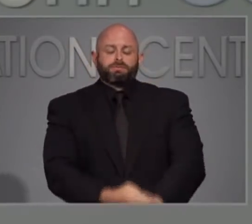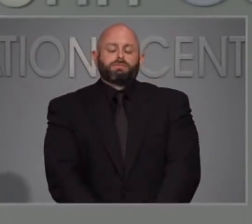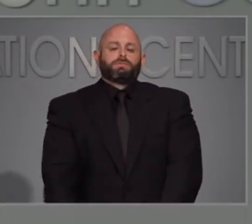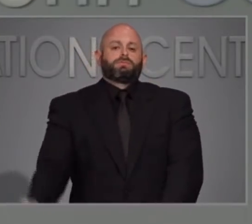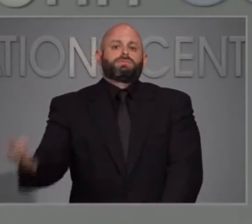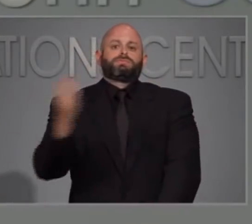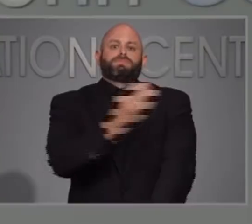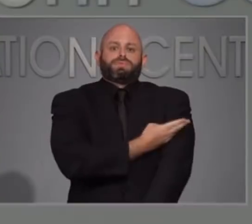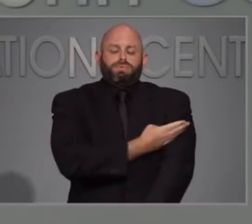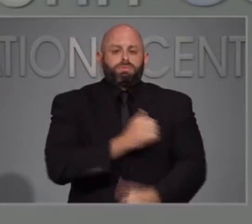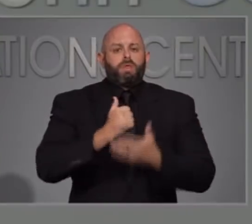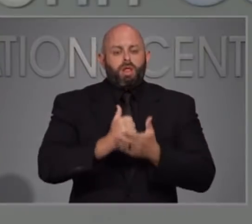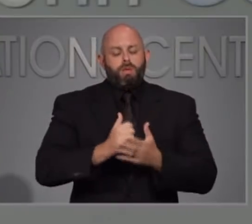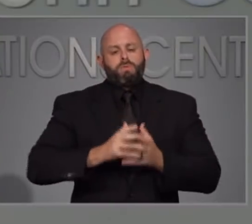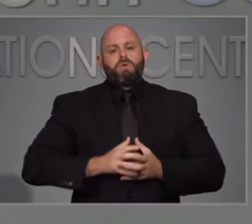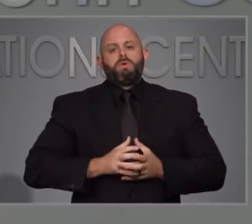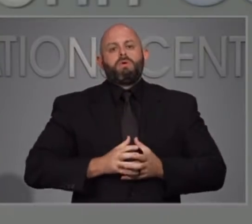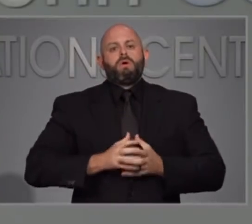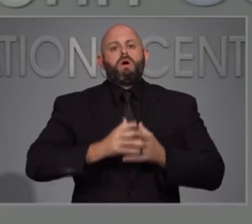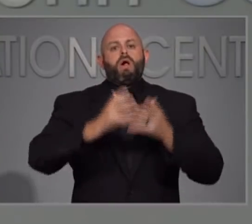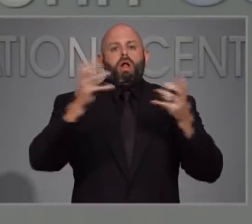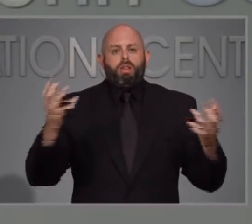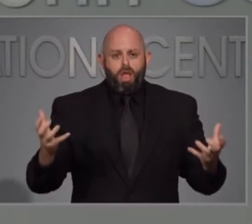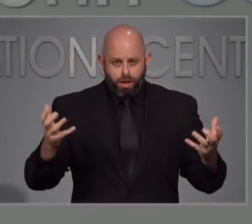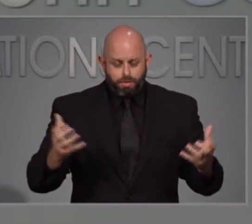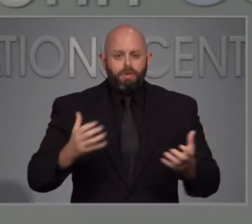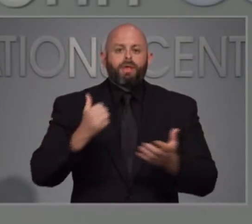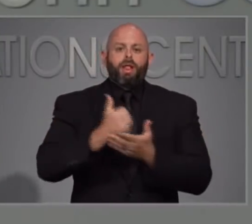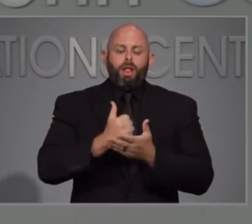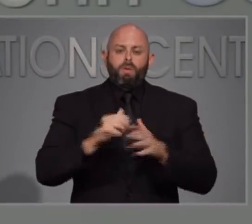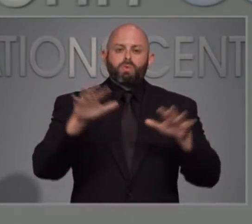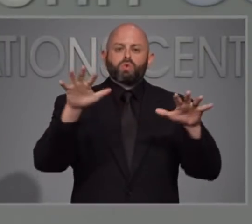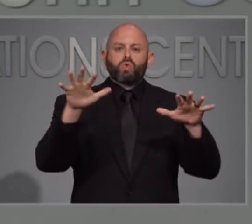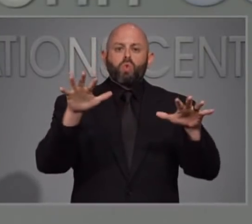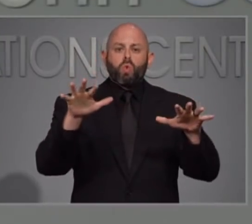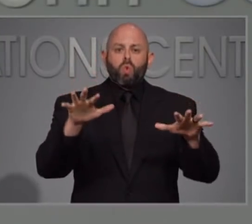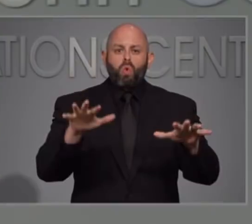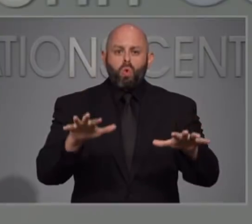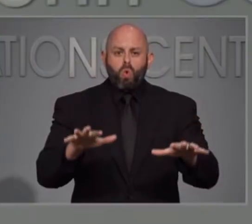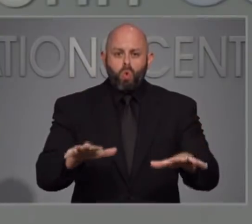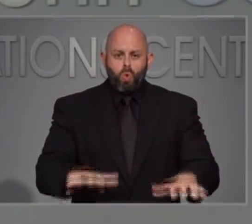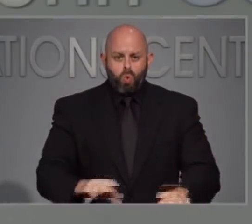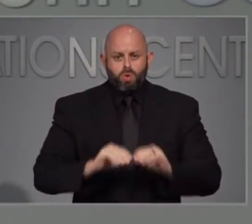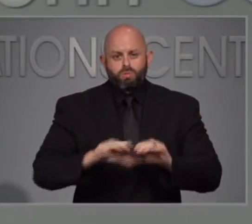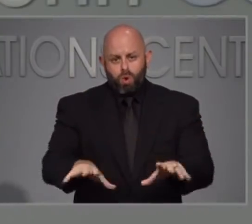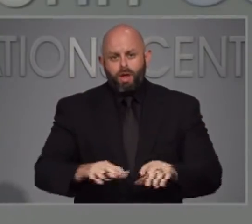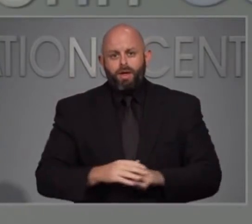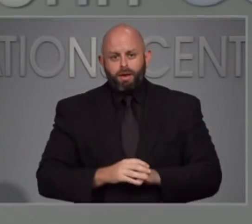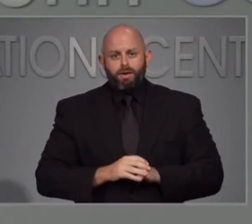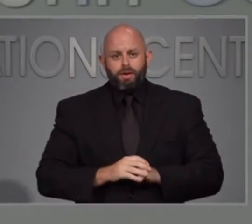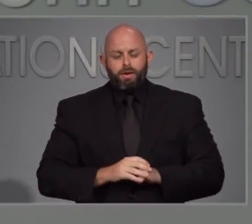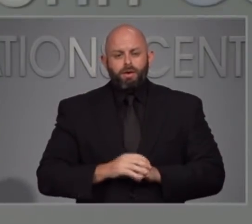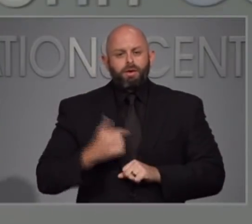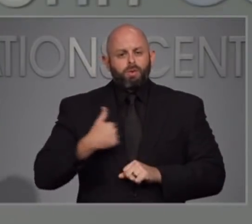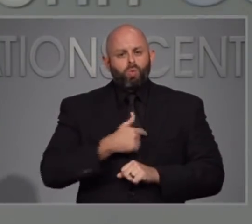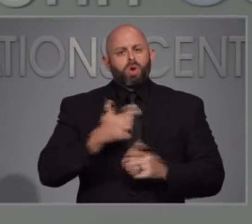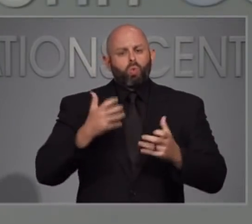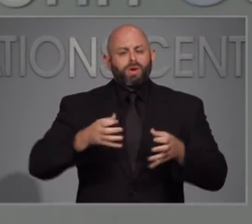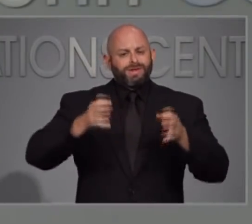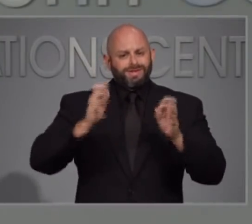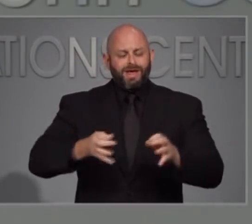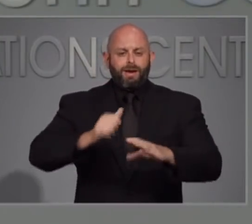are significantly effective in slowing the spread. So we want to make our decisions based on the